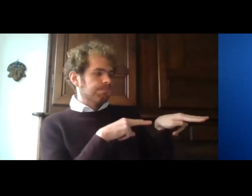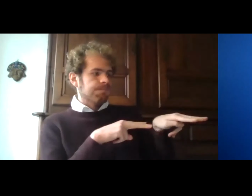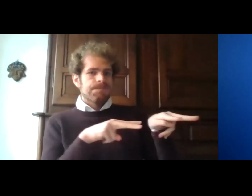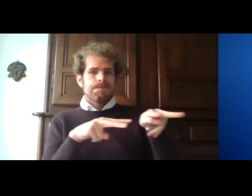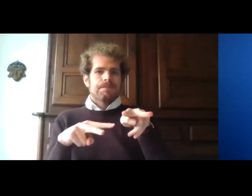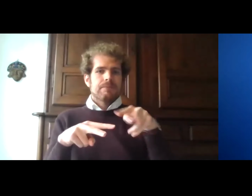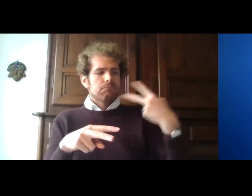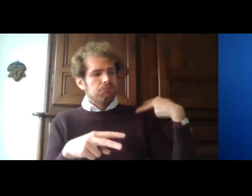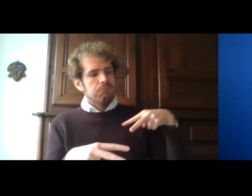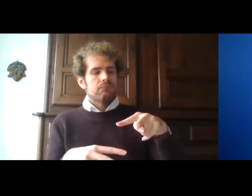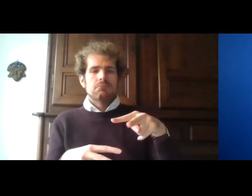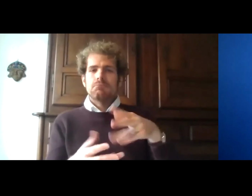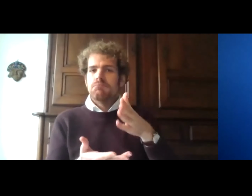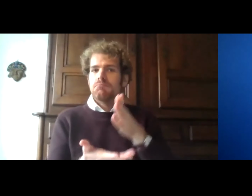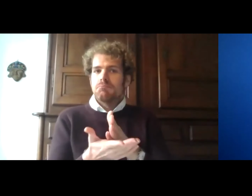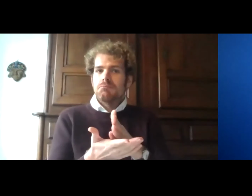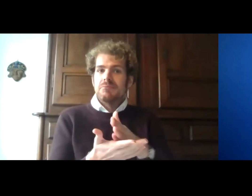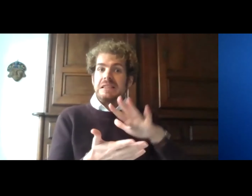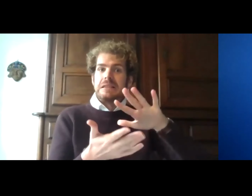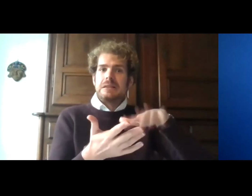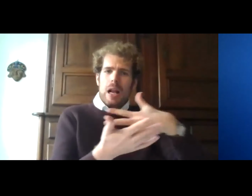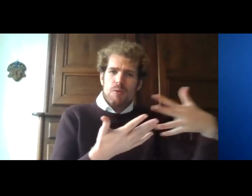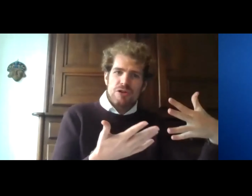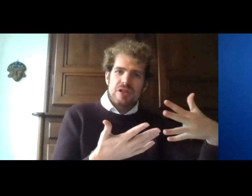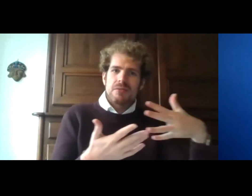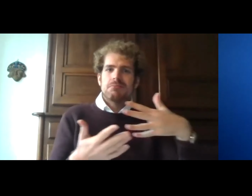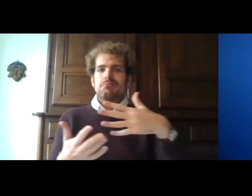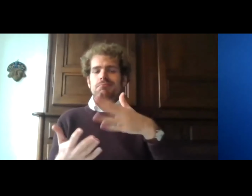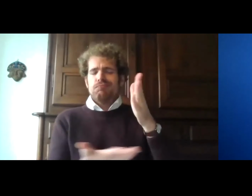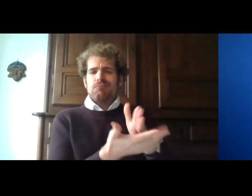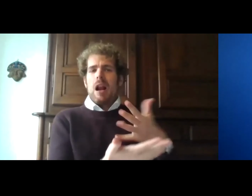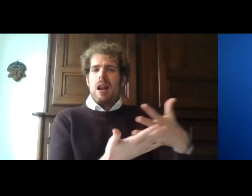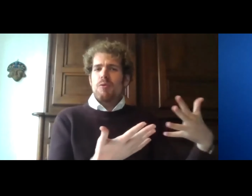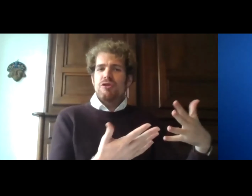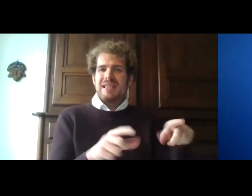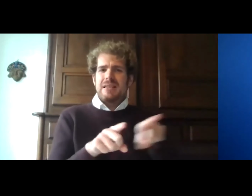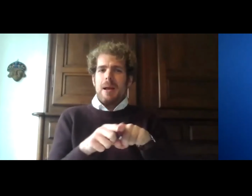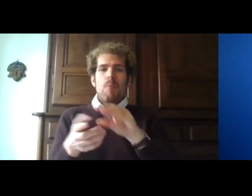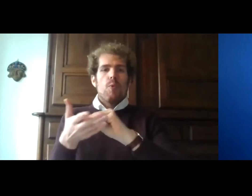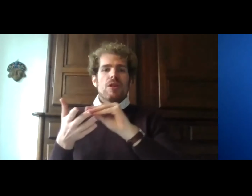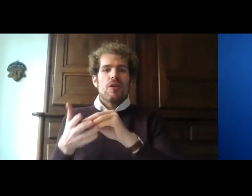So I grew up signing in my household, and I've had a rich experience from that.